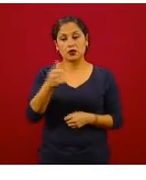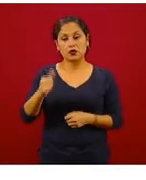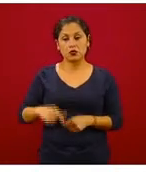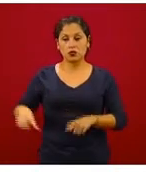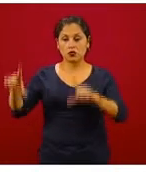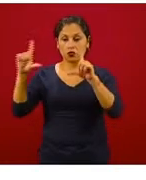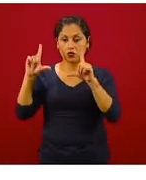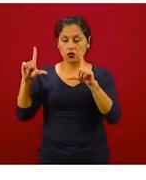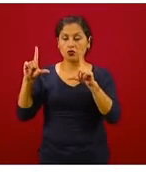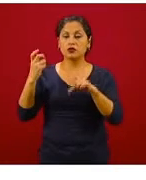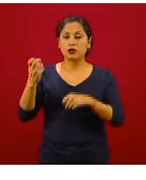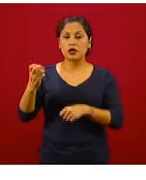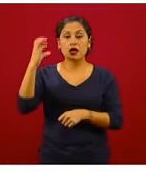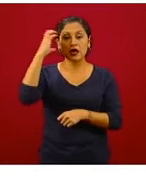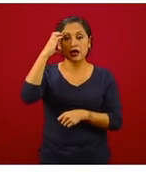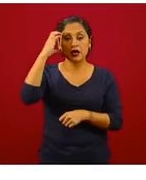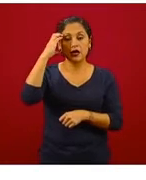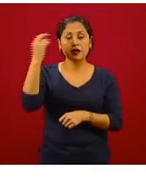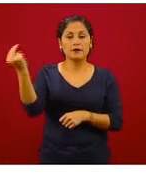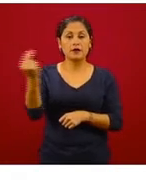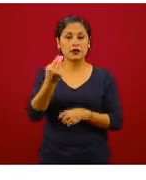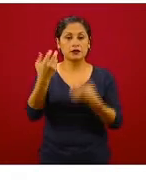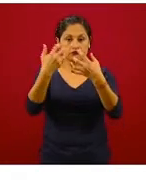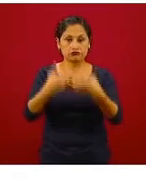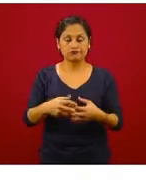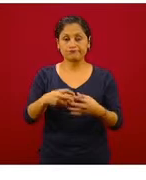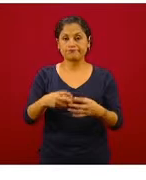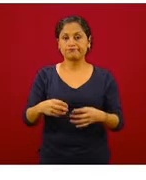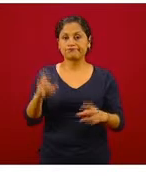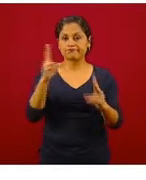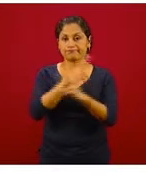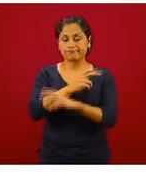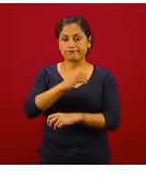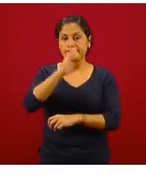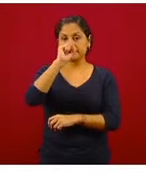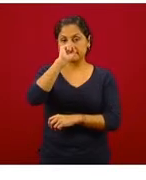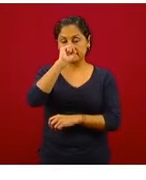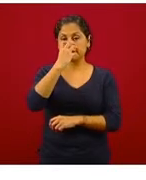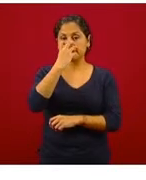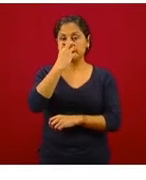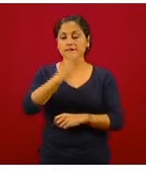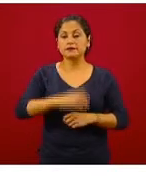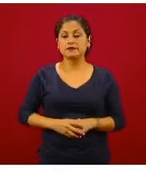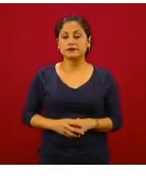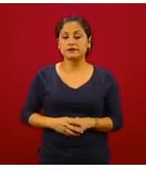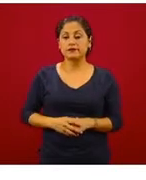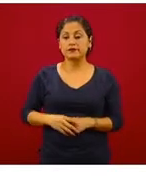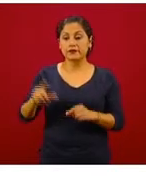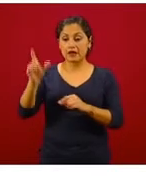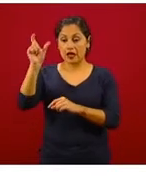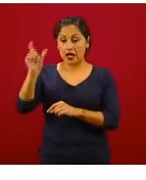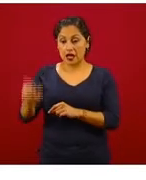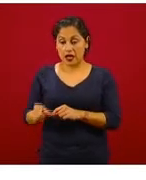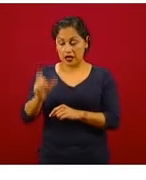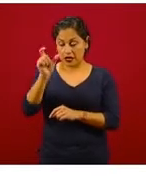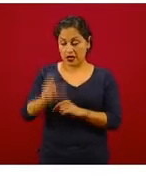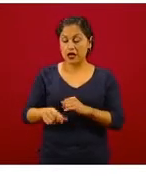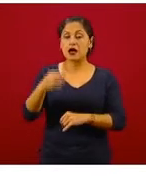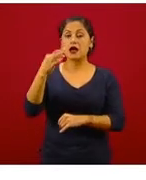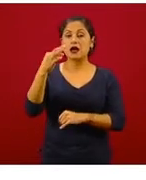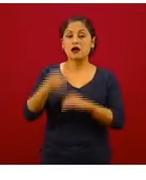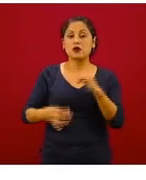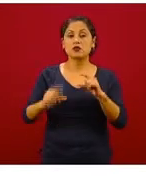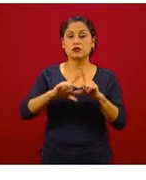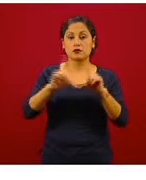places. And then we also see what patients each of these states have in ICUs,